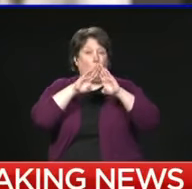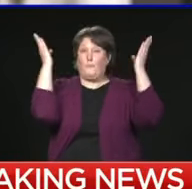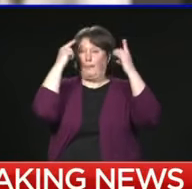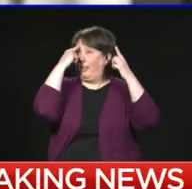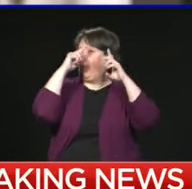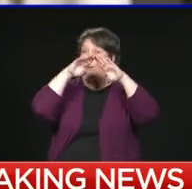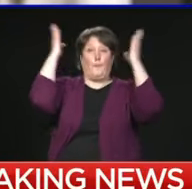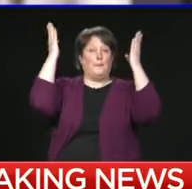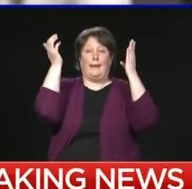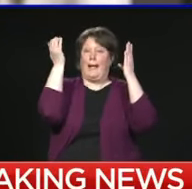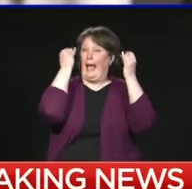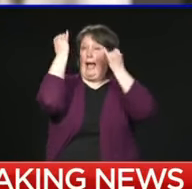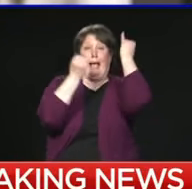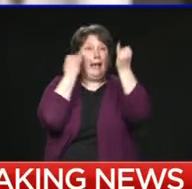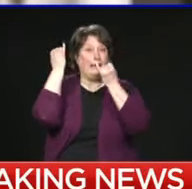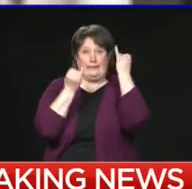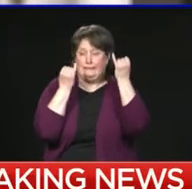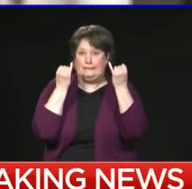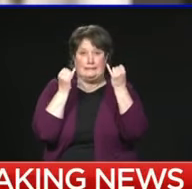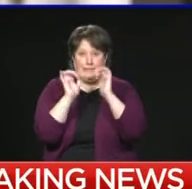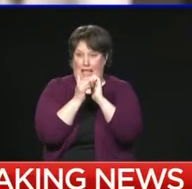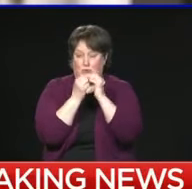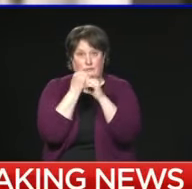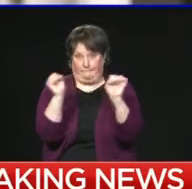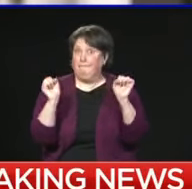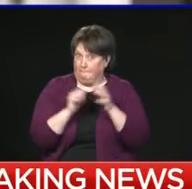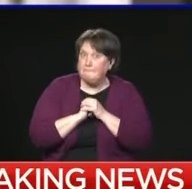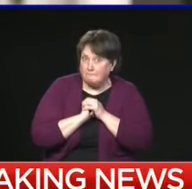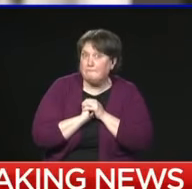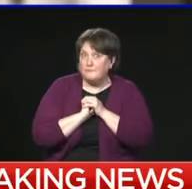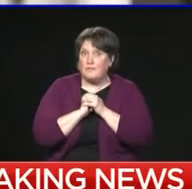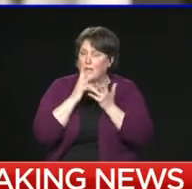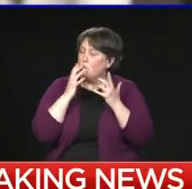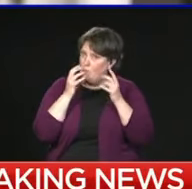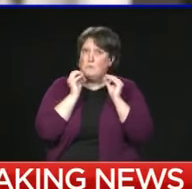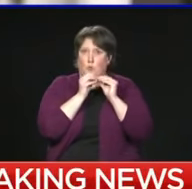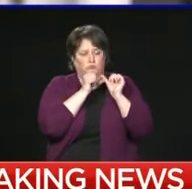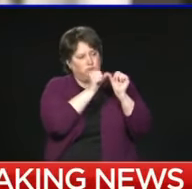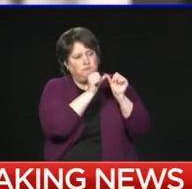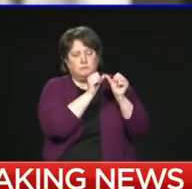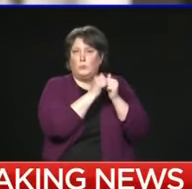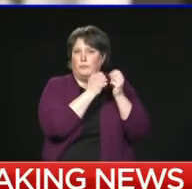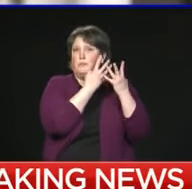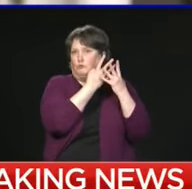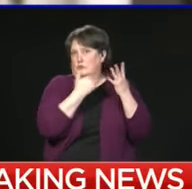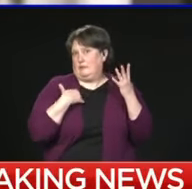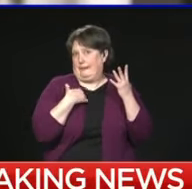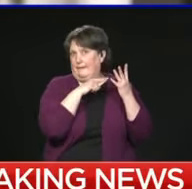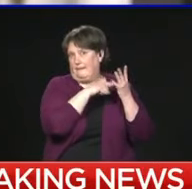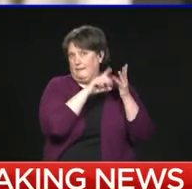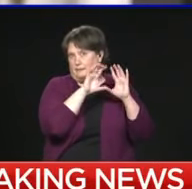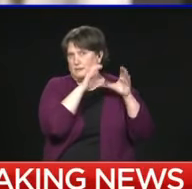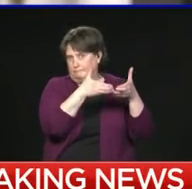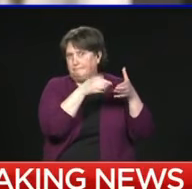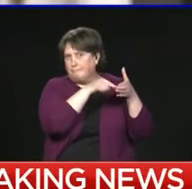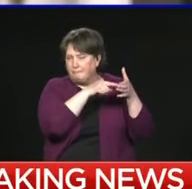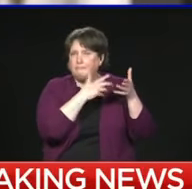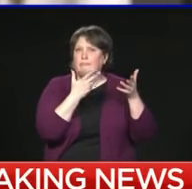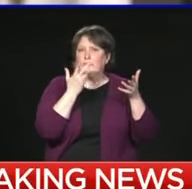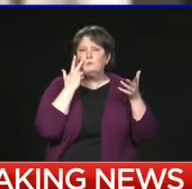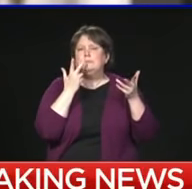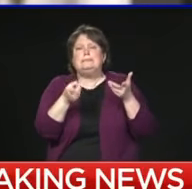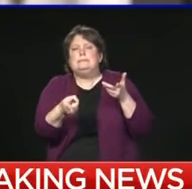terms of options in order to keep Canadians safe, and we will continue our discussions with Corrections Canada to look at options